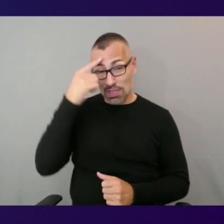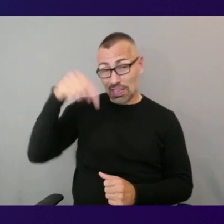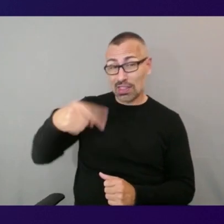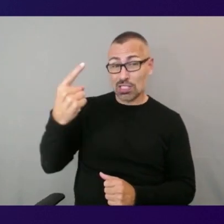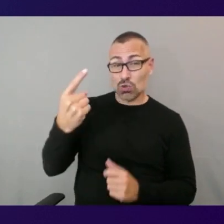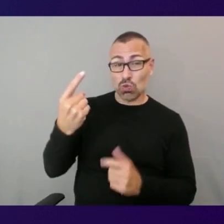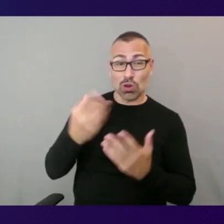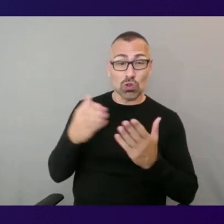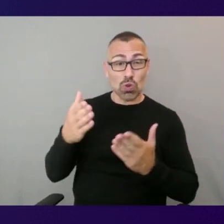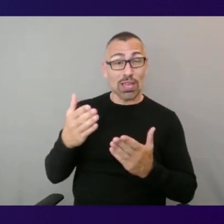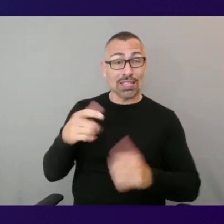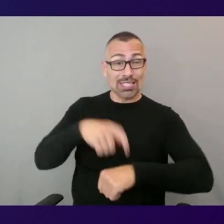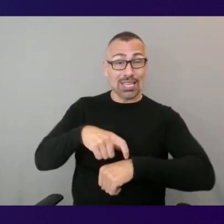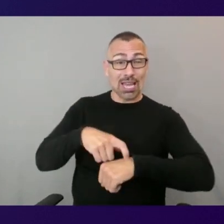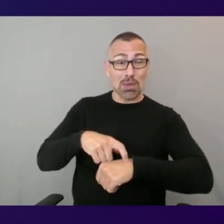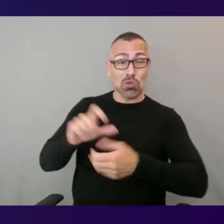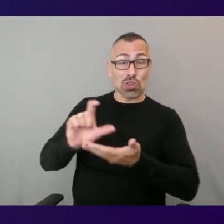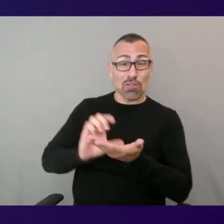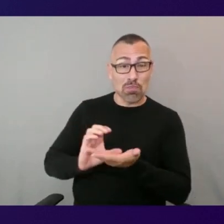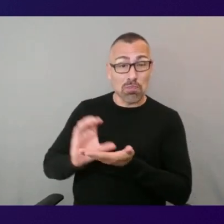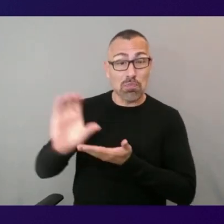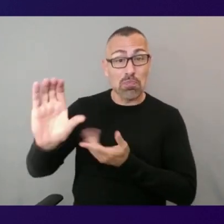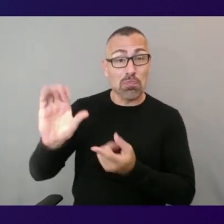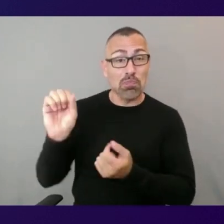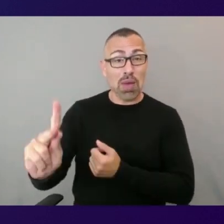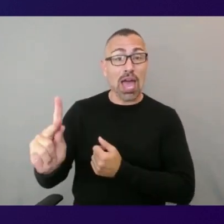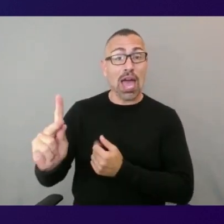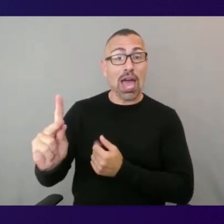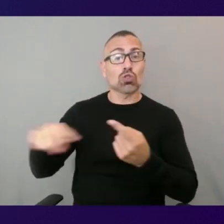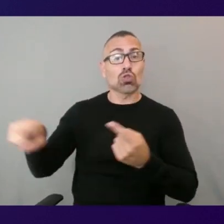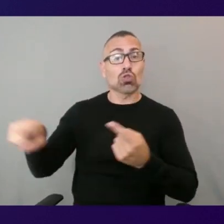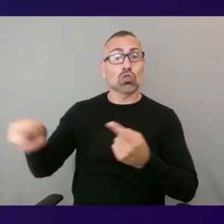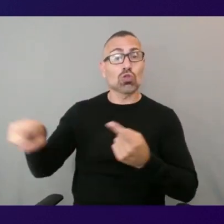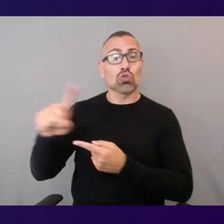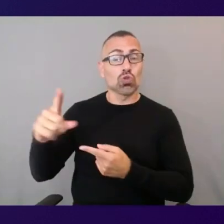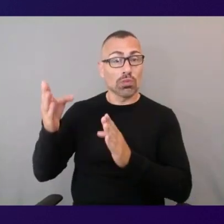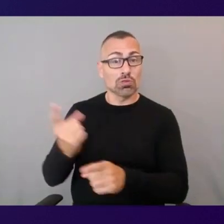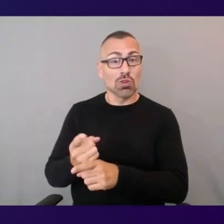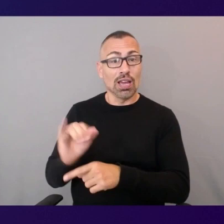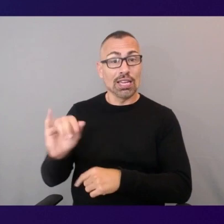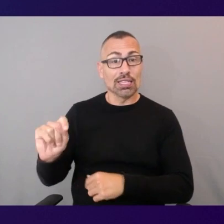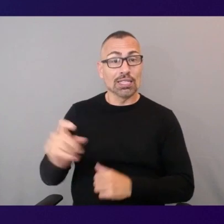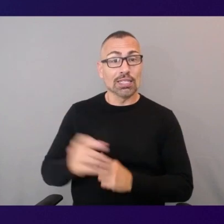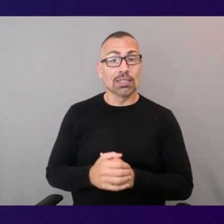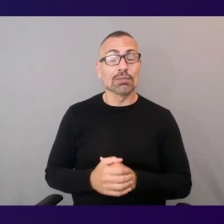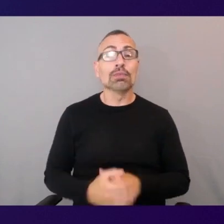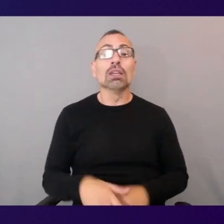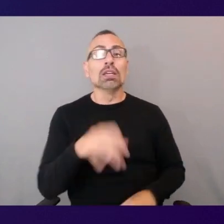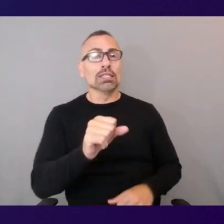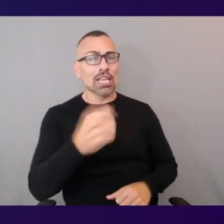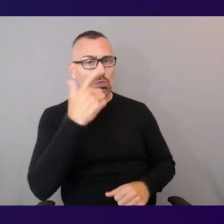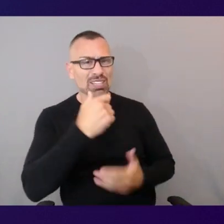What are your thoughts? Exactly, yeah. I mean, these are the, as we say it, undifferentiated heavy lifting kind of items, right?